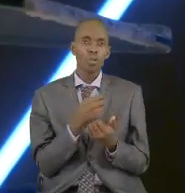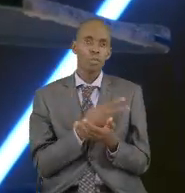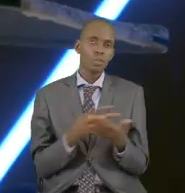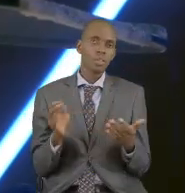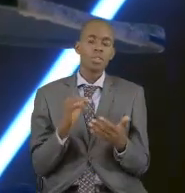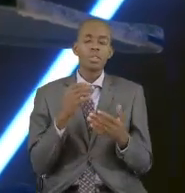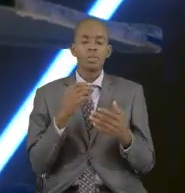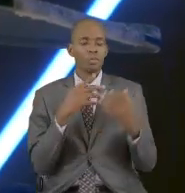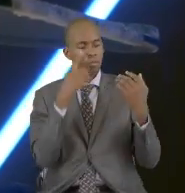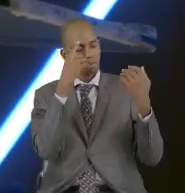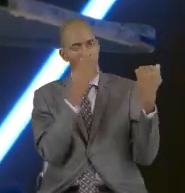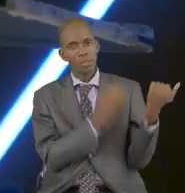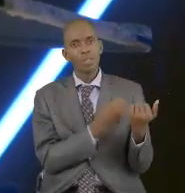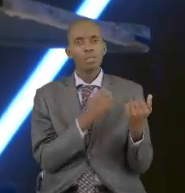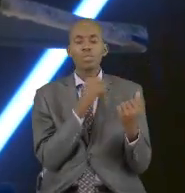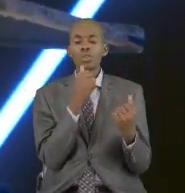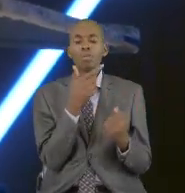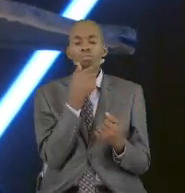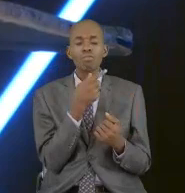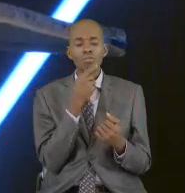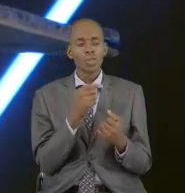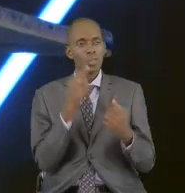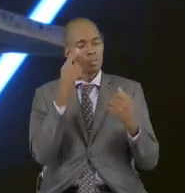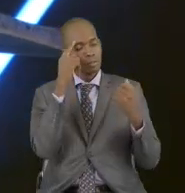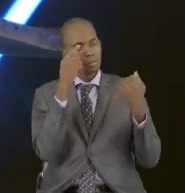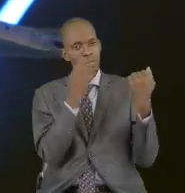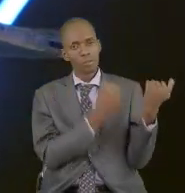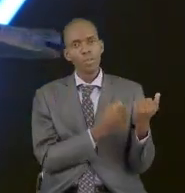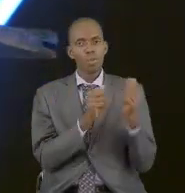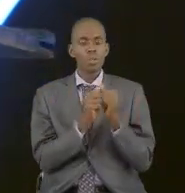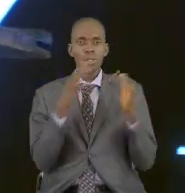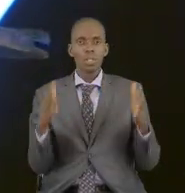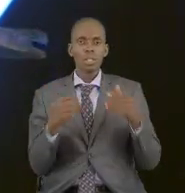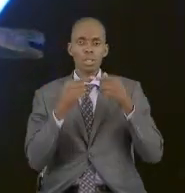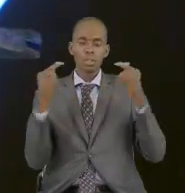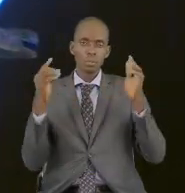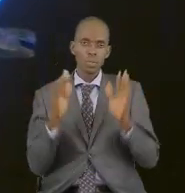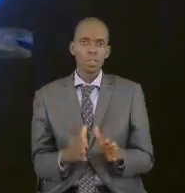unpretended, faith without dissimulation. Let's come to number two there.